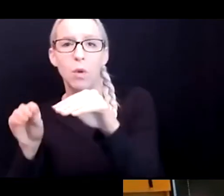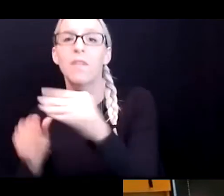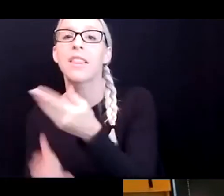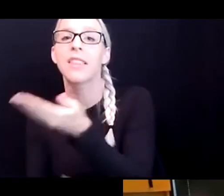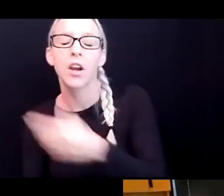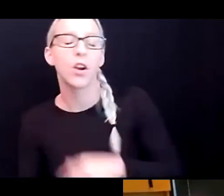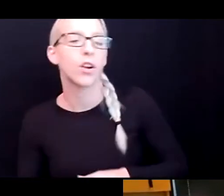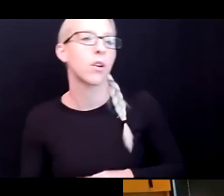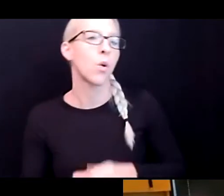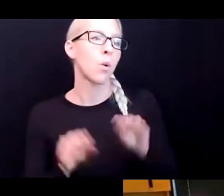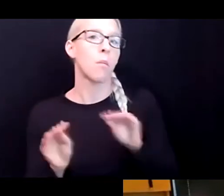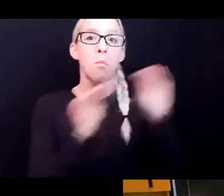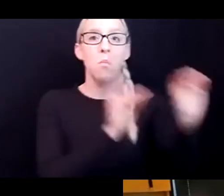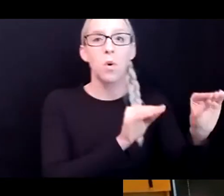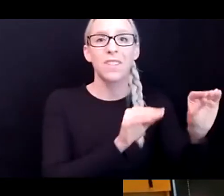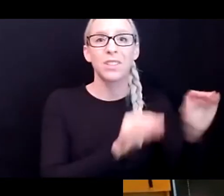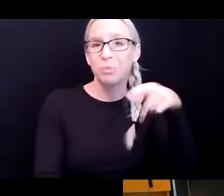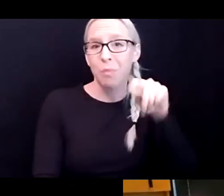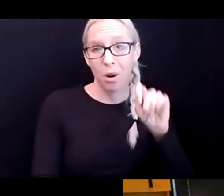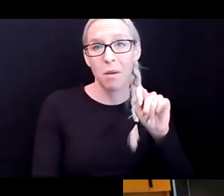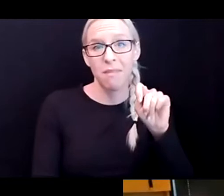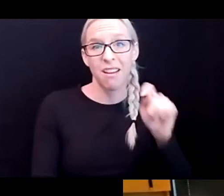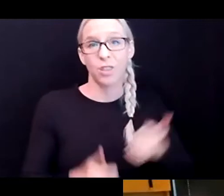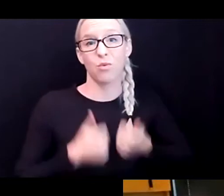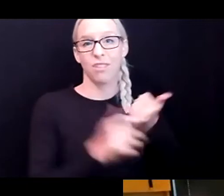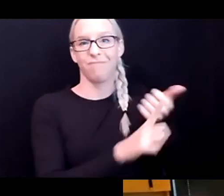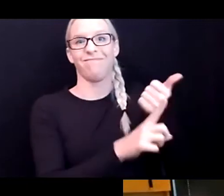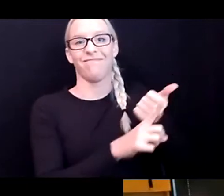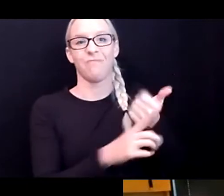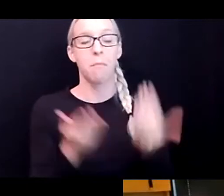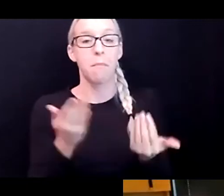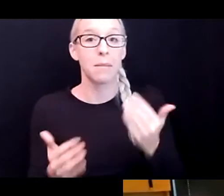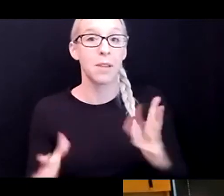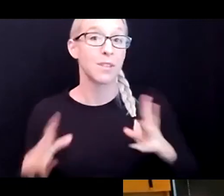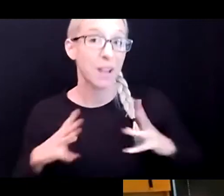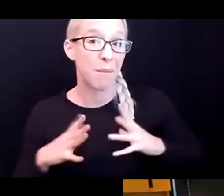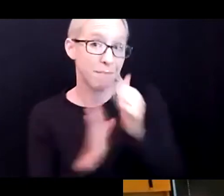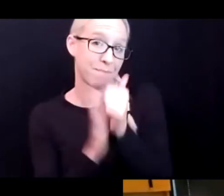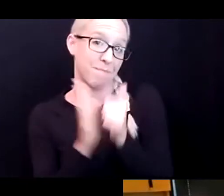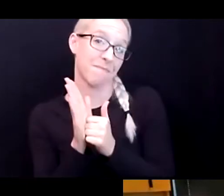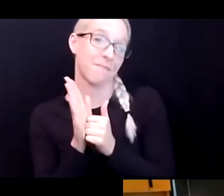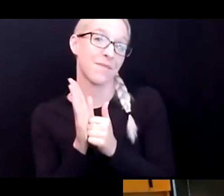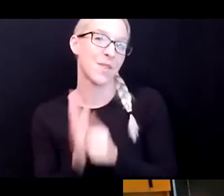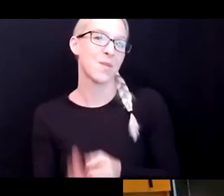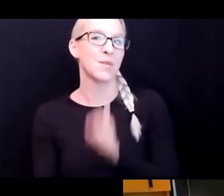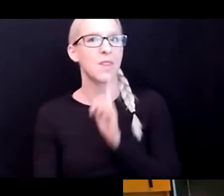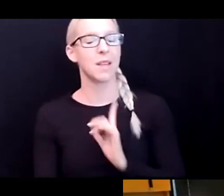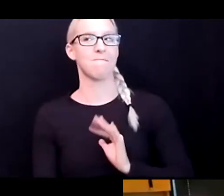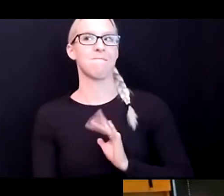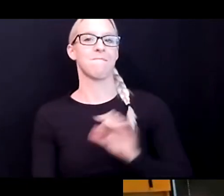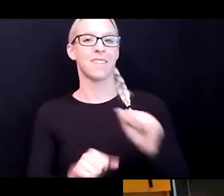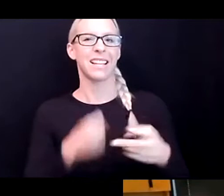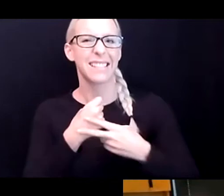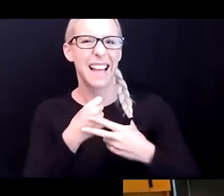in an apartment, or maybe this is a retirement account, and so it's just really cool as the stories